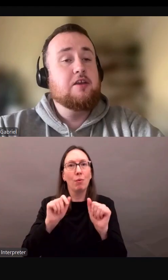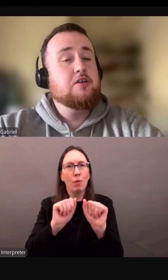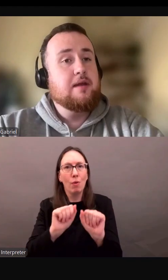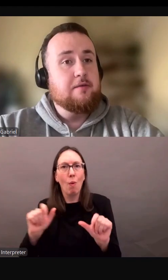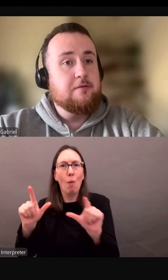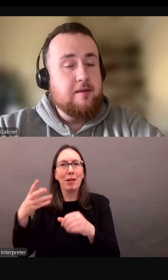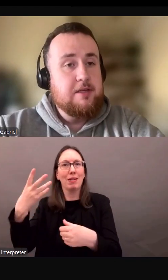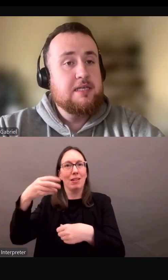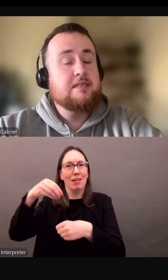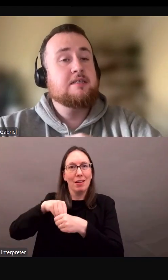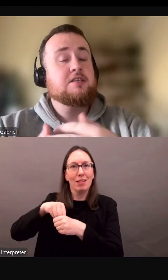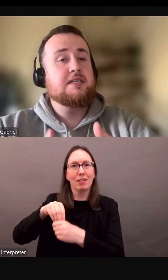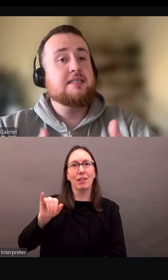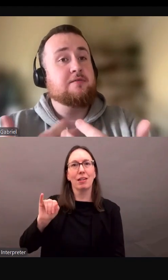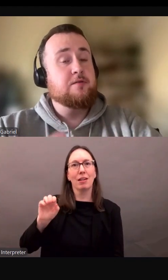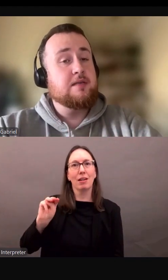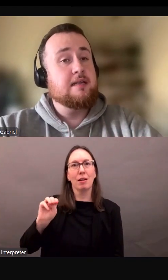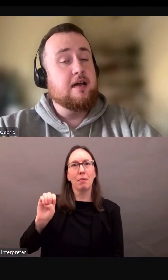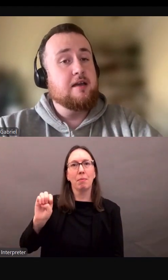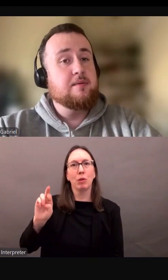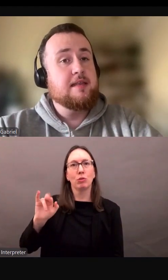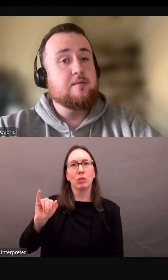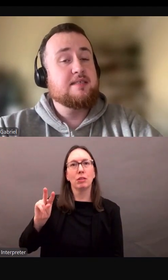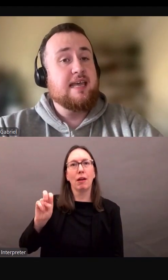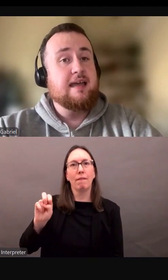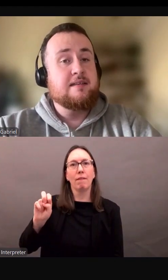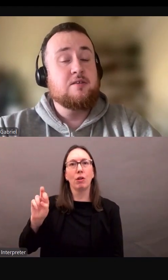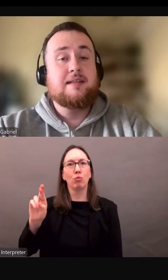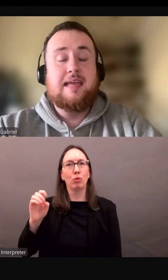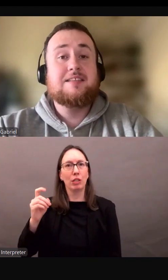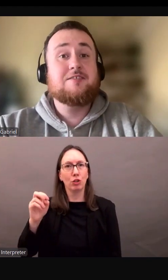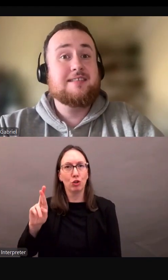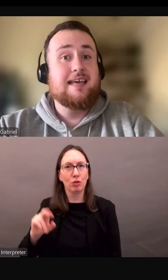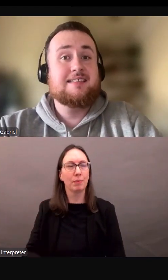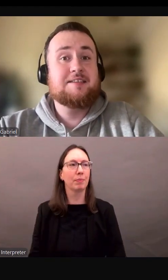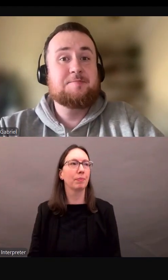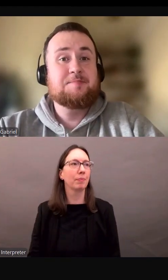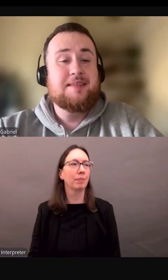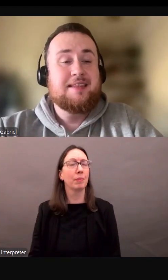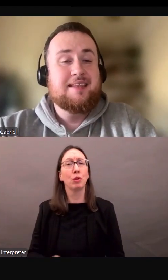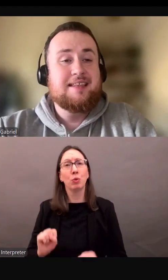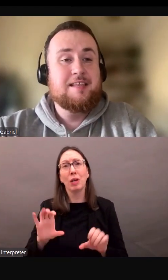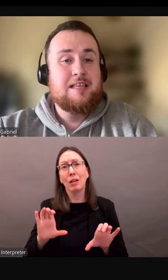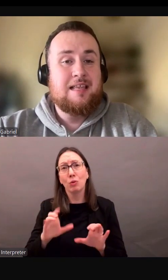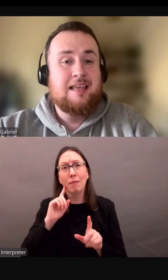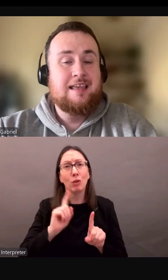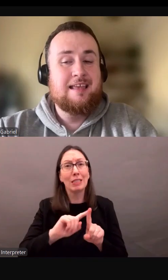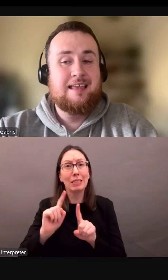And you could do that for images, such as if it was a document that was scanned. So the answer is yes.